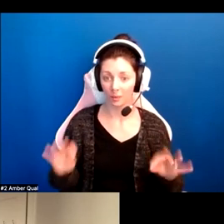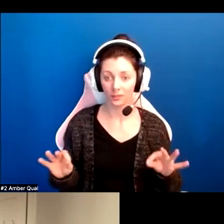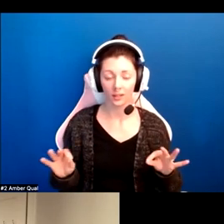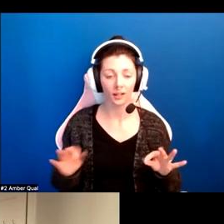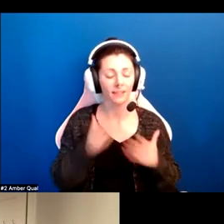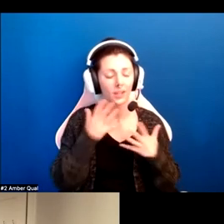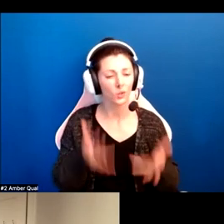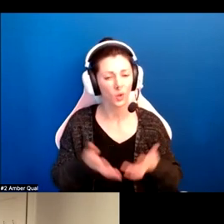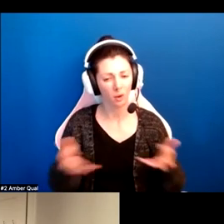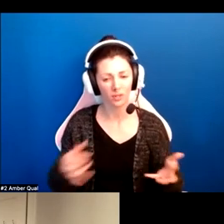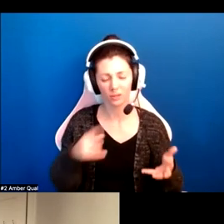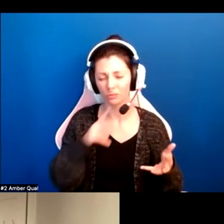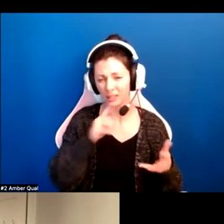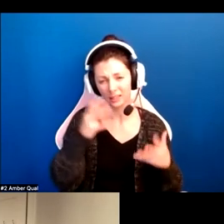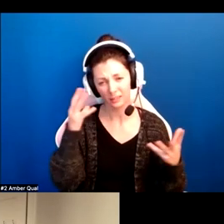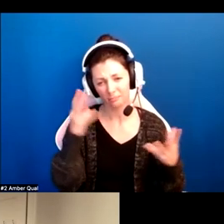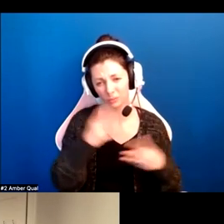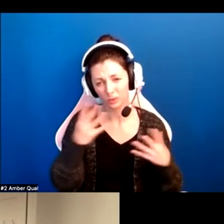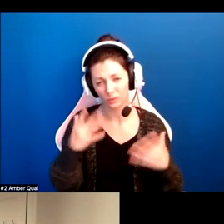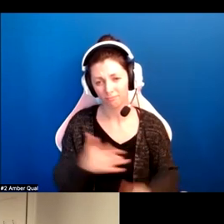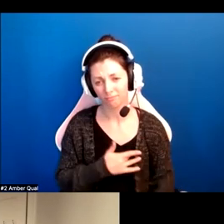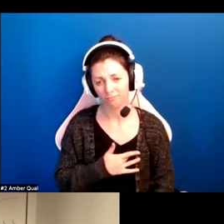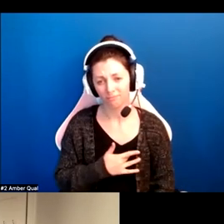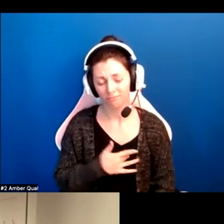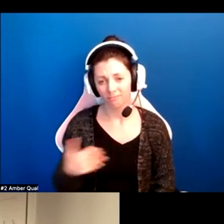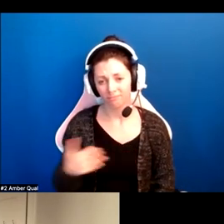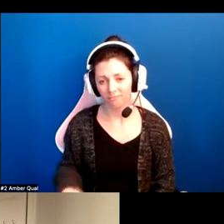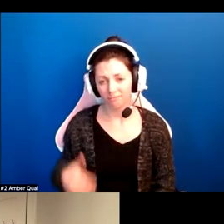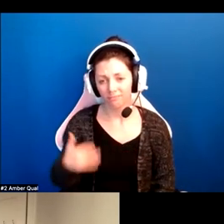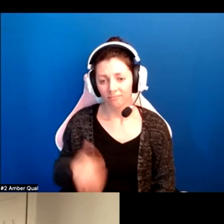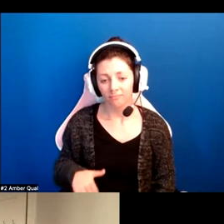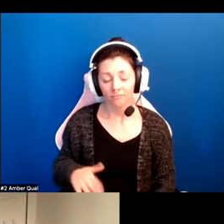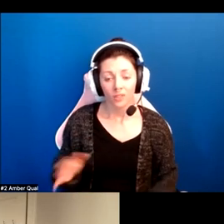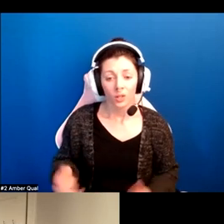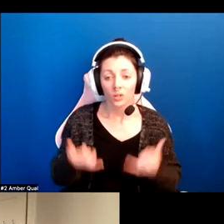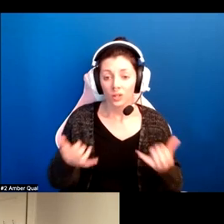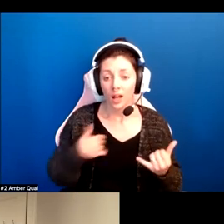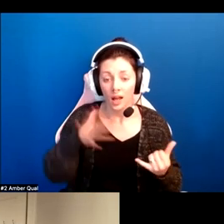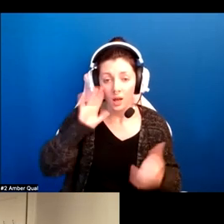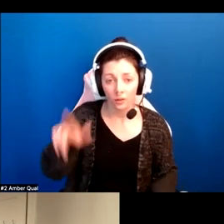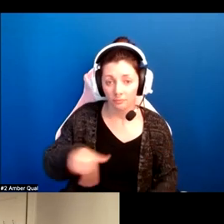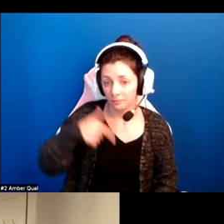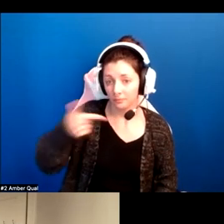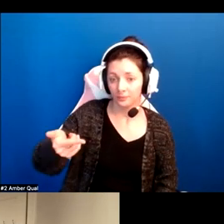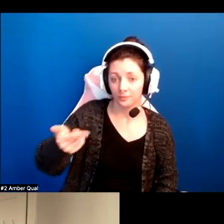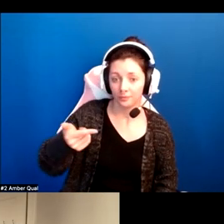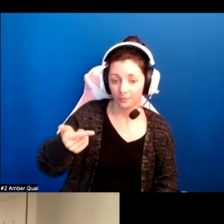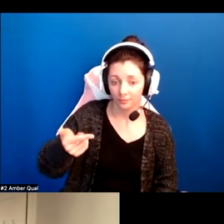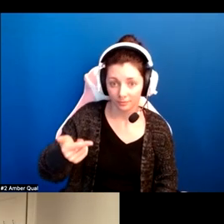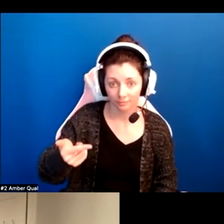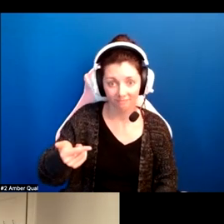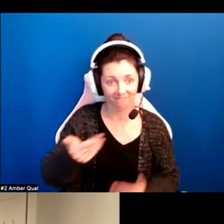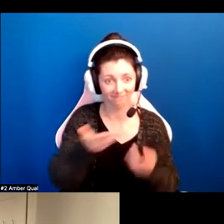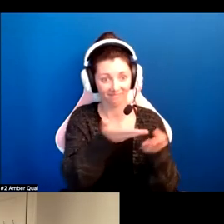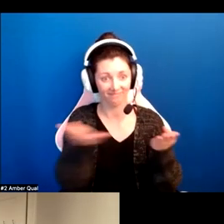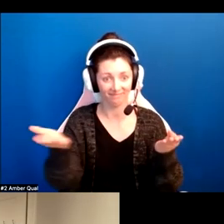beautiful. I am just going to hand over to several of my students who are